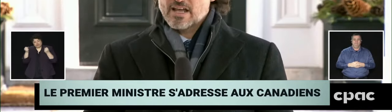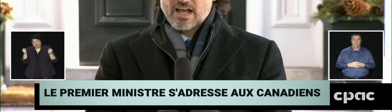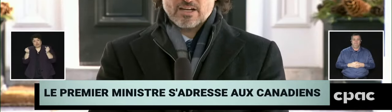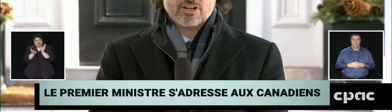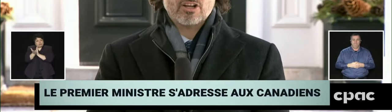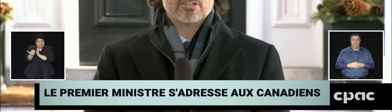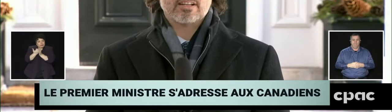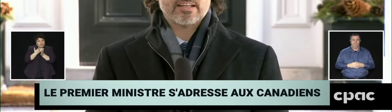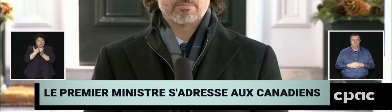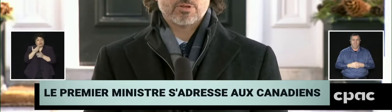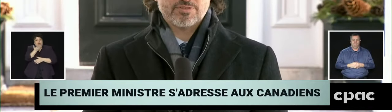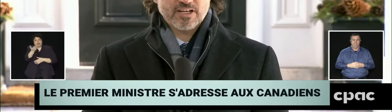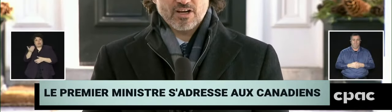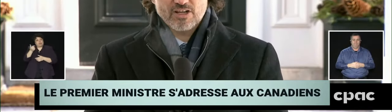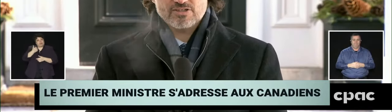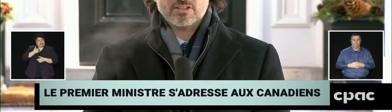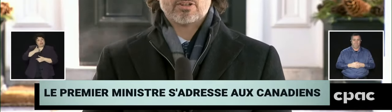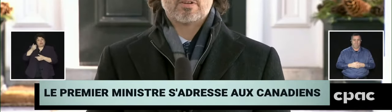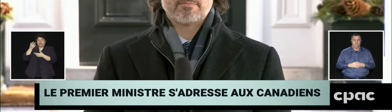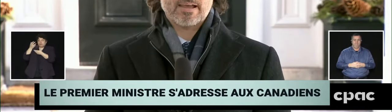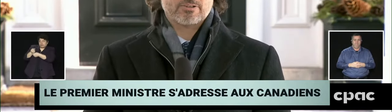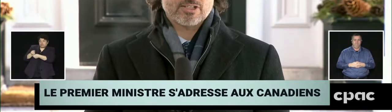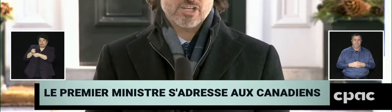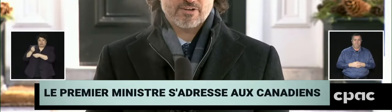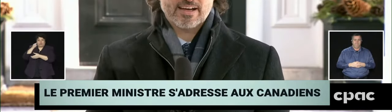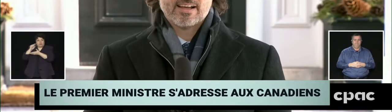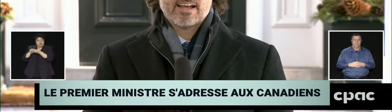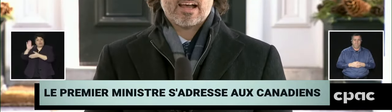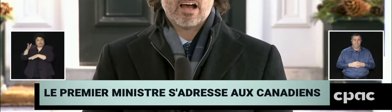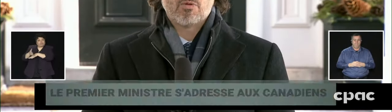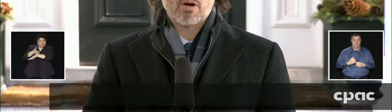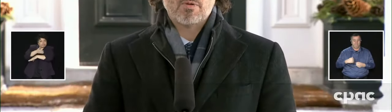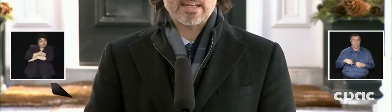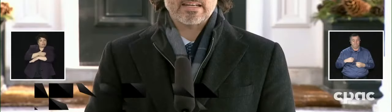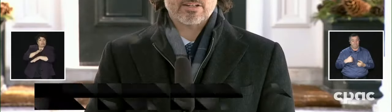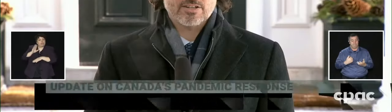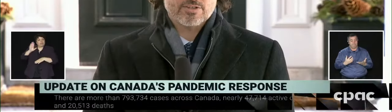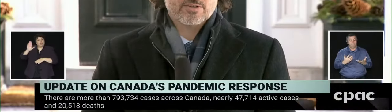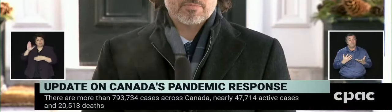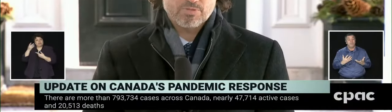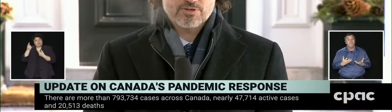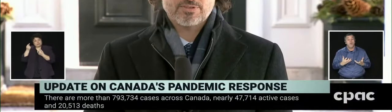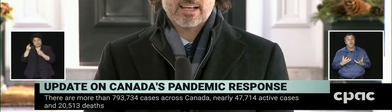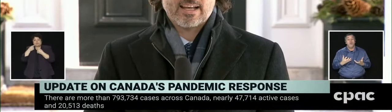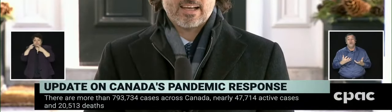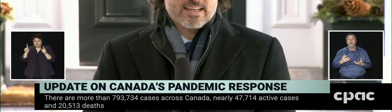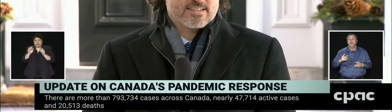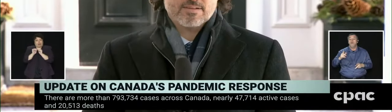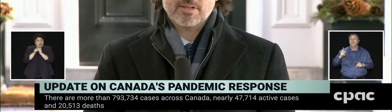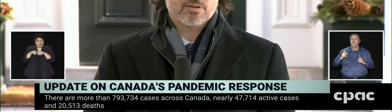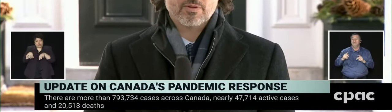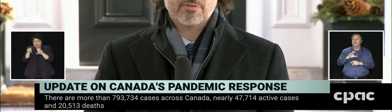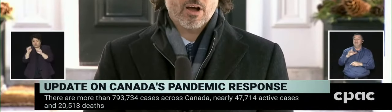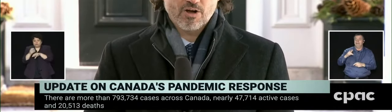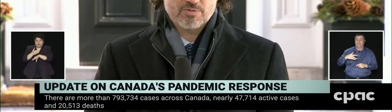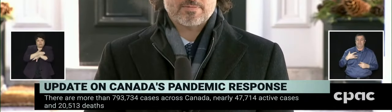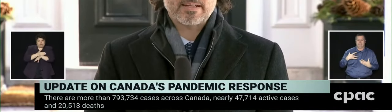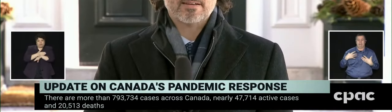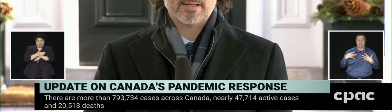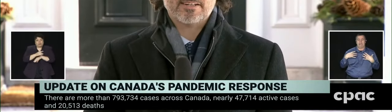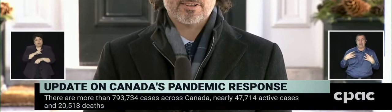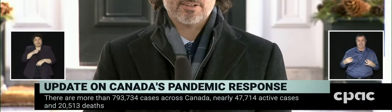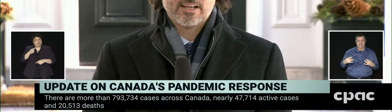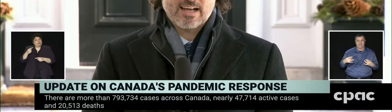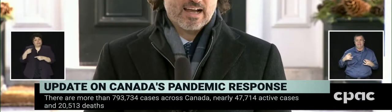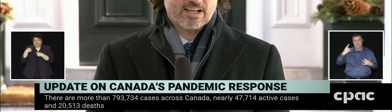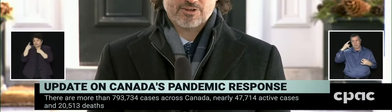in constantly improving, constantly doing better and sharing what we need to do to improve is something that we've always been